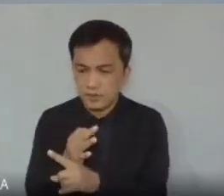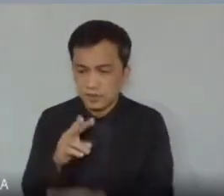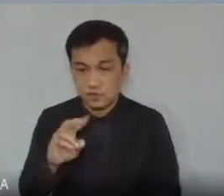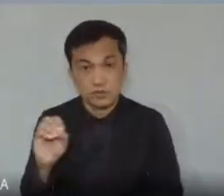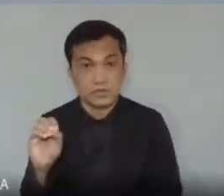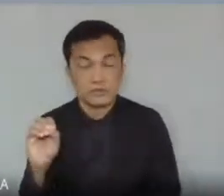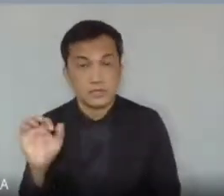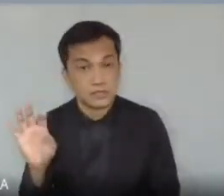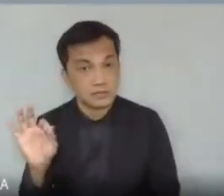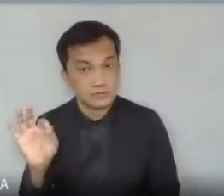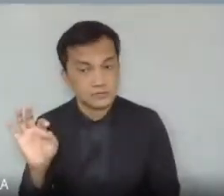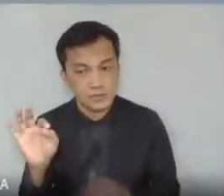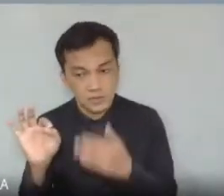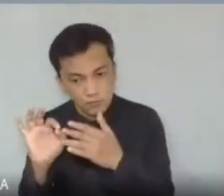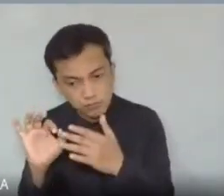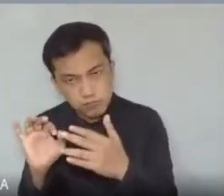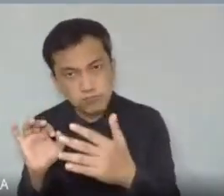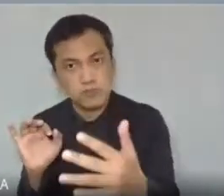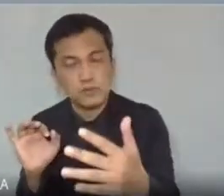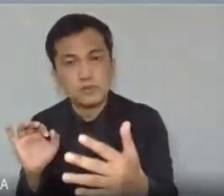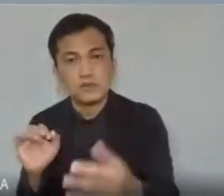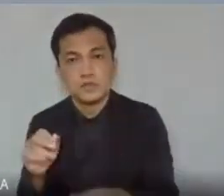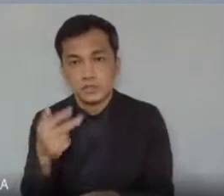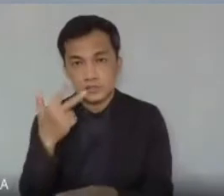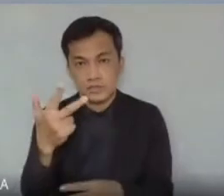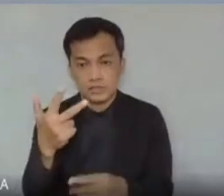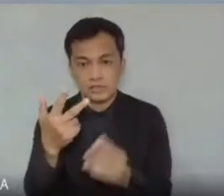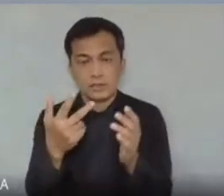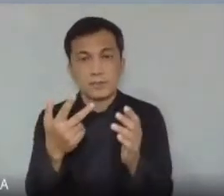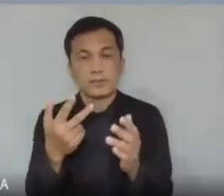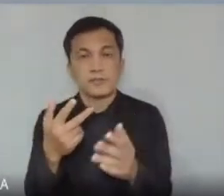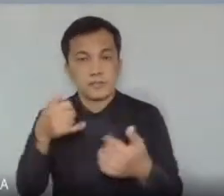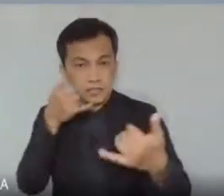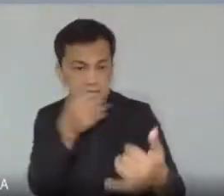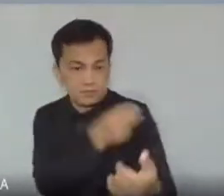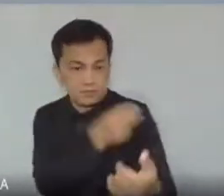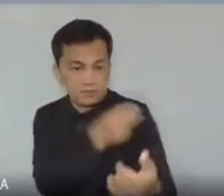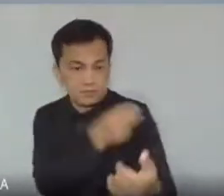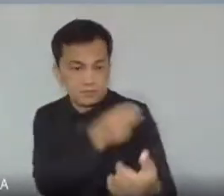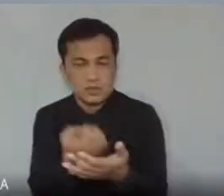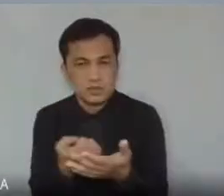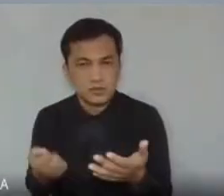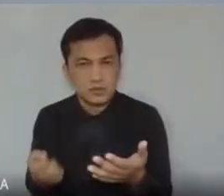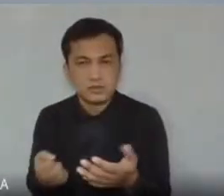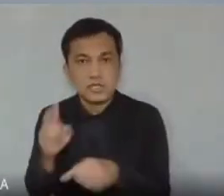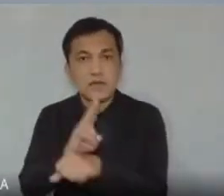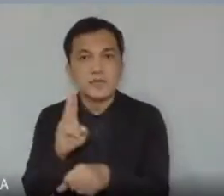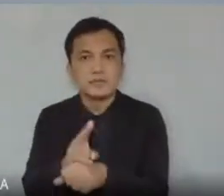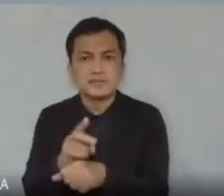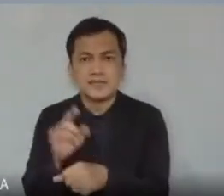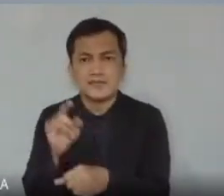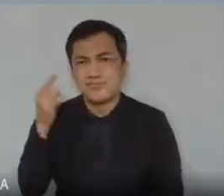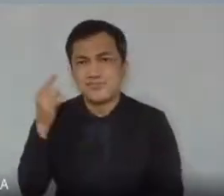municipalities. So since the province owns the hospitals, they were basically housed in our municipal and district hospitals. So why